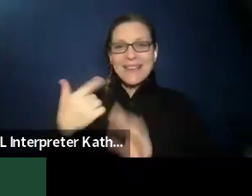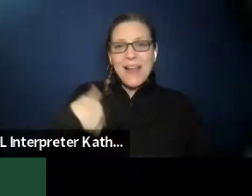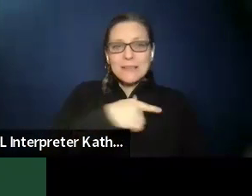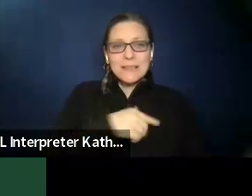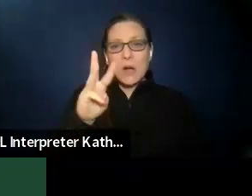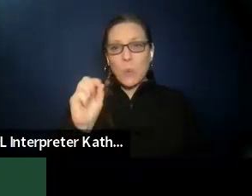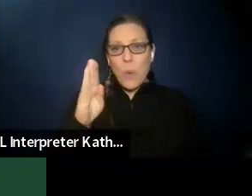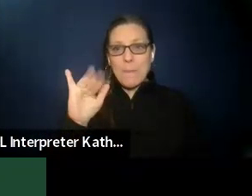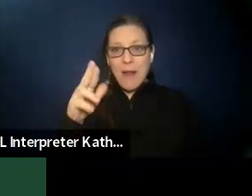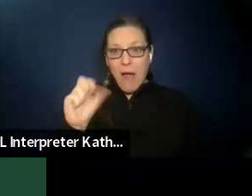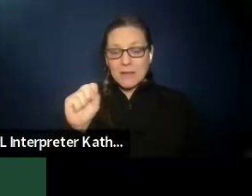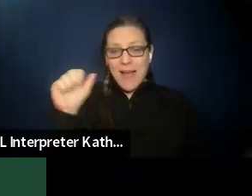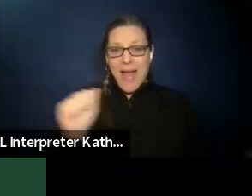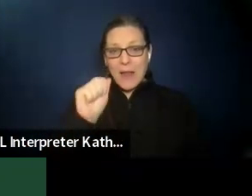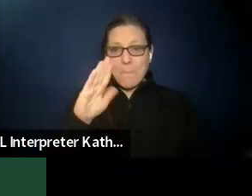at